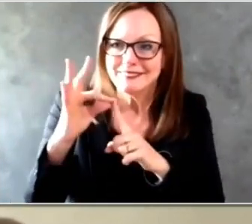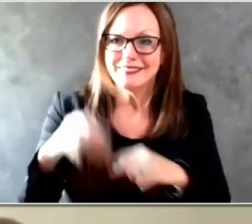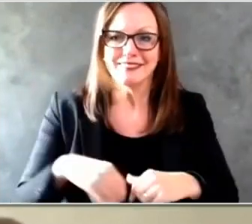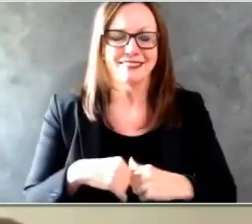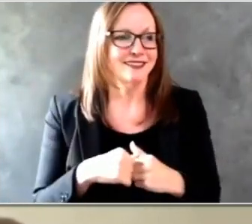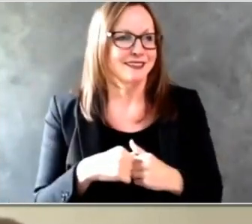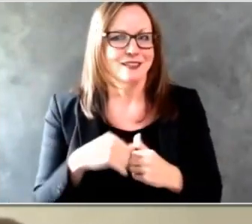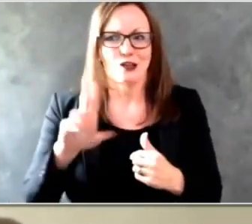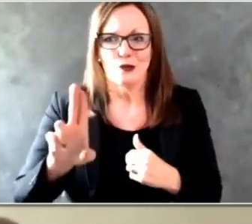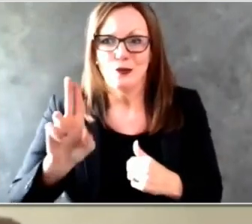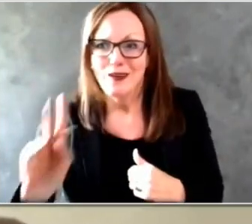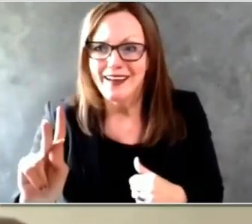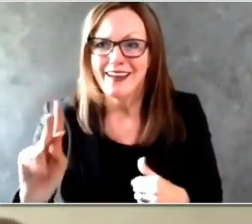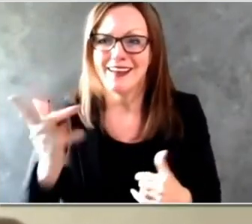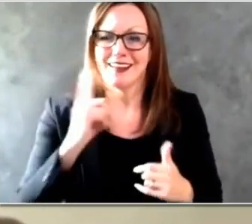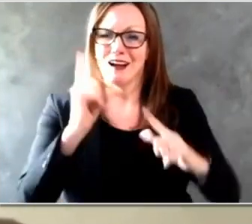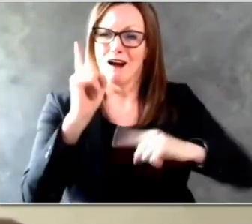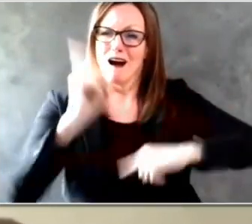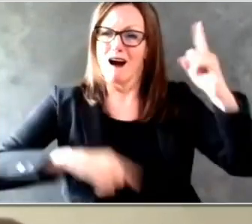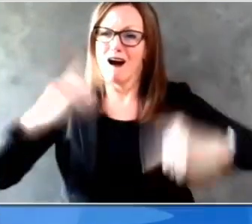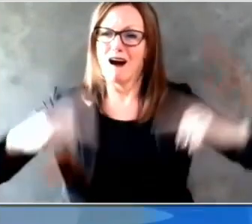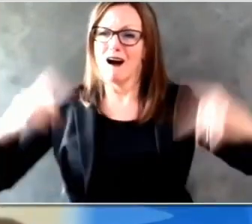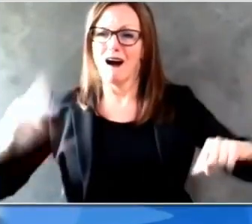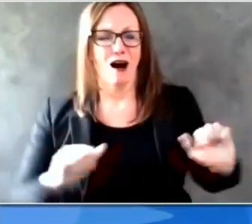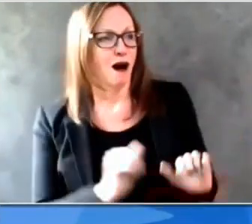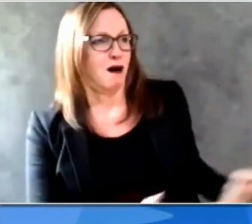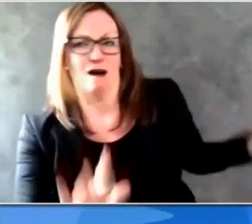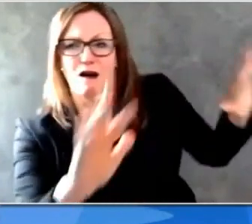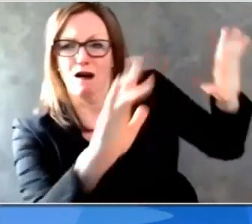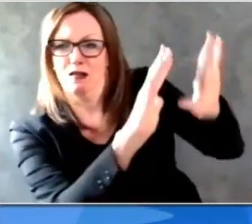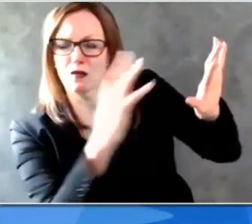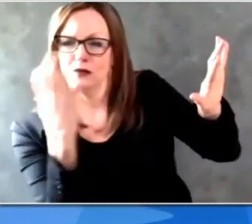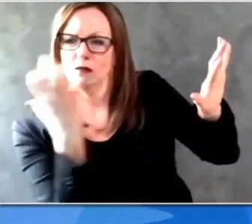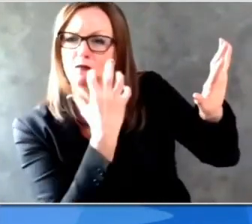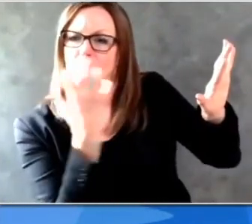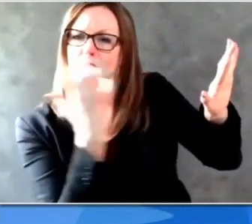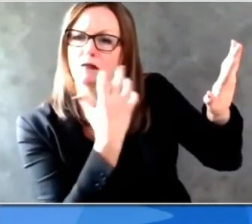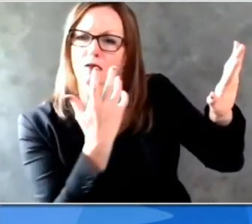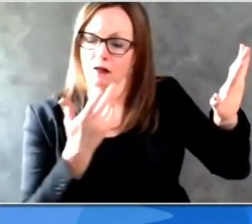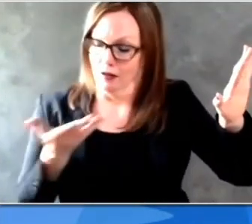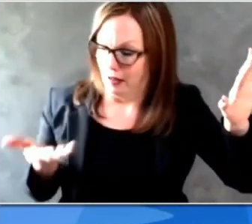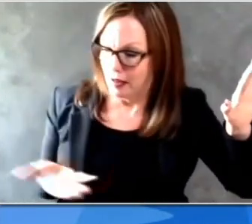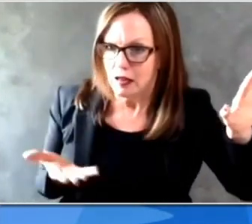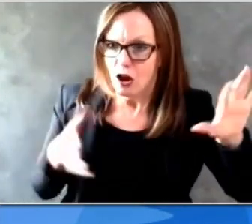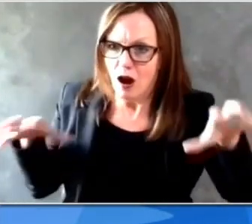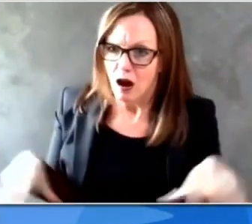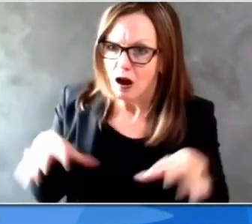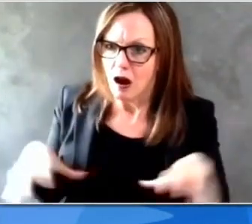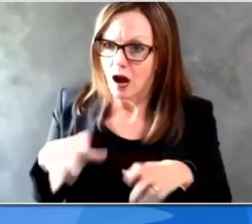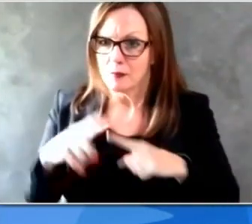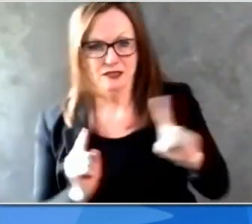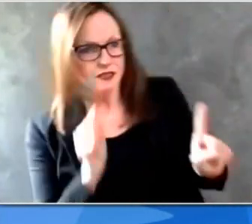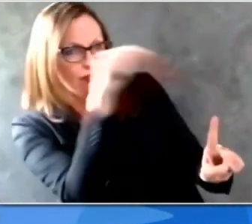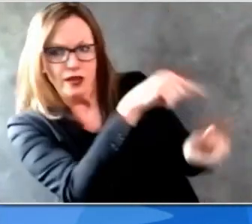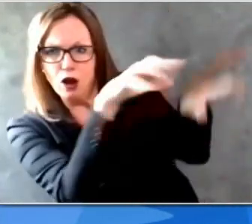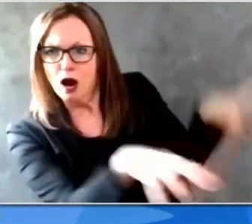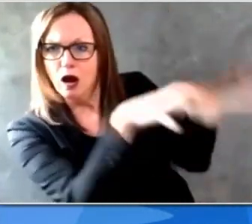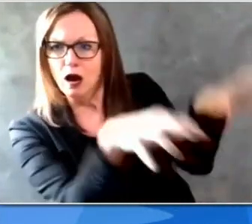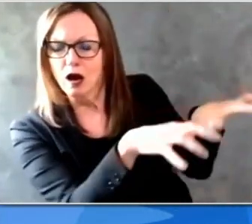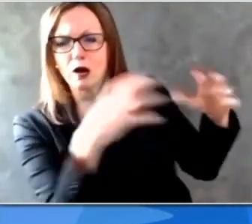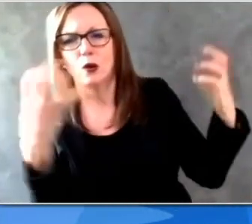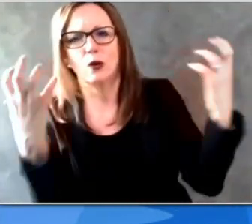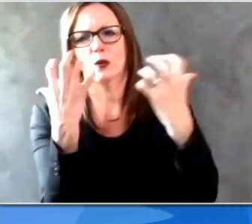Thank you. We'll now open it up to your questions. A reminder to maintain audio quality to please keep your phones on mute until it's time to ask your